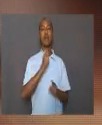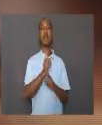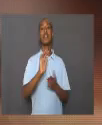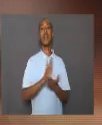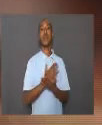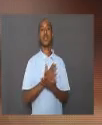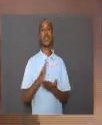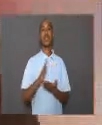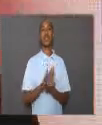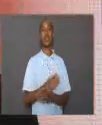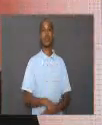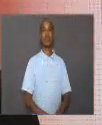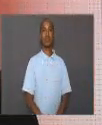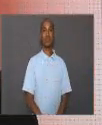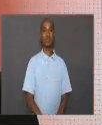metalloids.